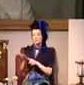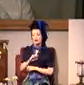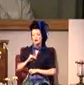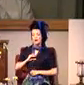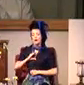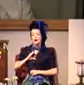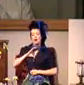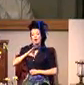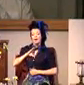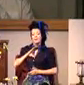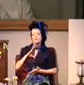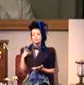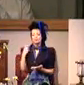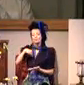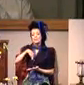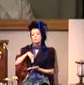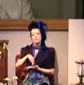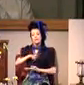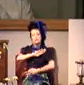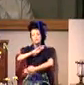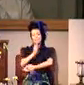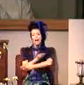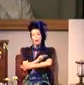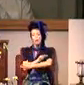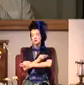power. Peace.